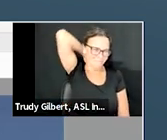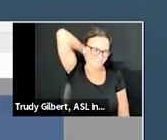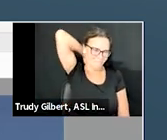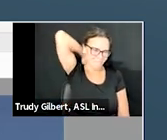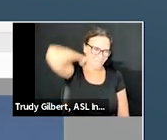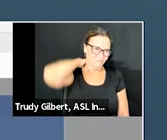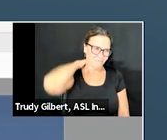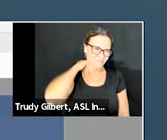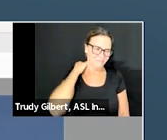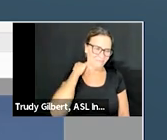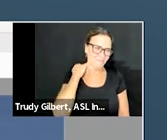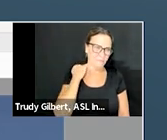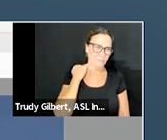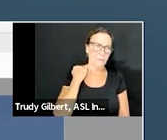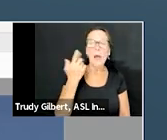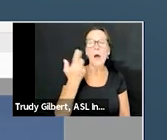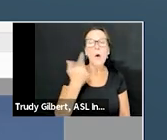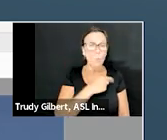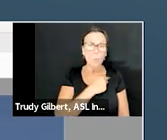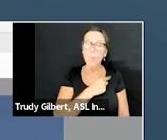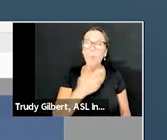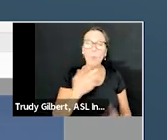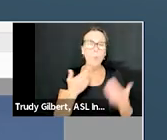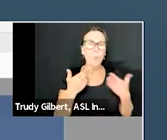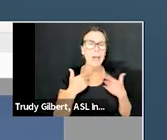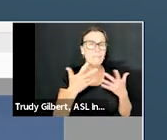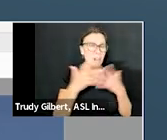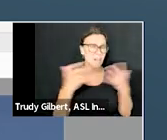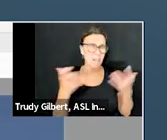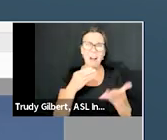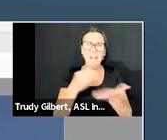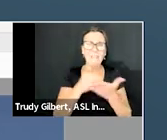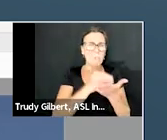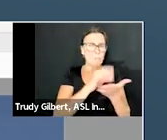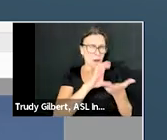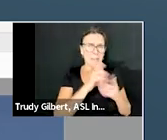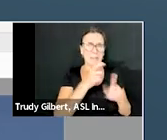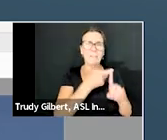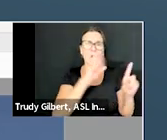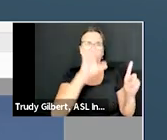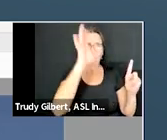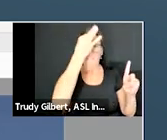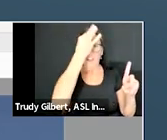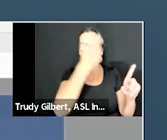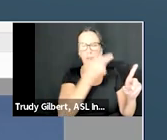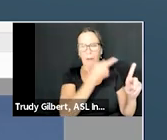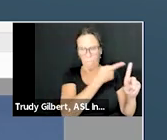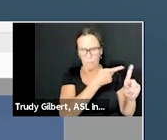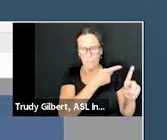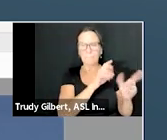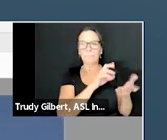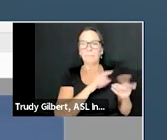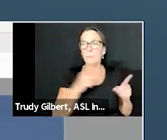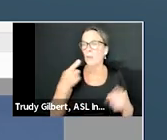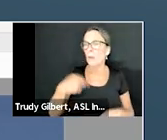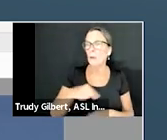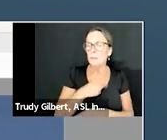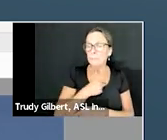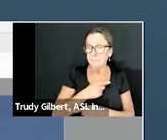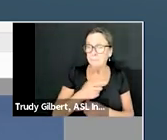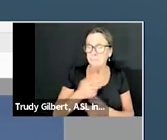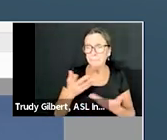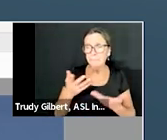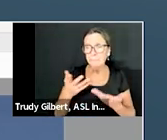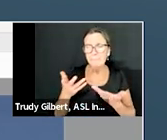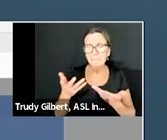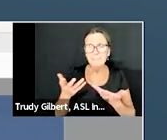We have, as I mentioned, a good part of our funding comes from the federal government, even though we are an independent entity. And it